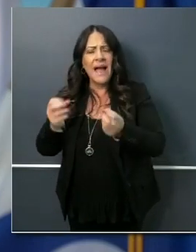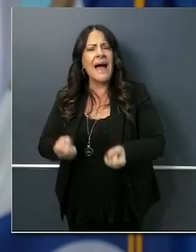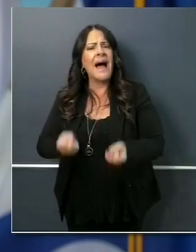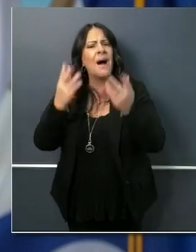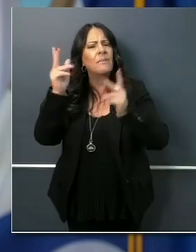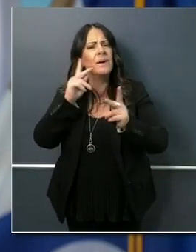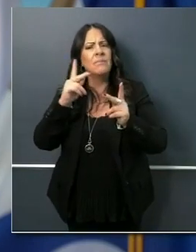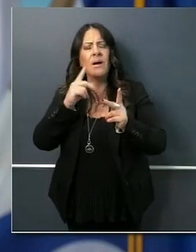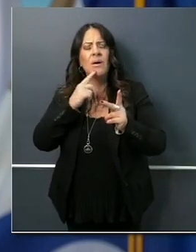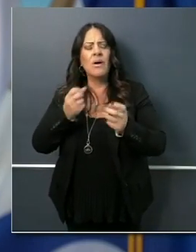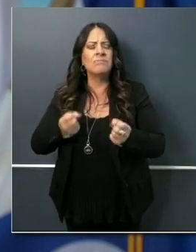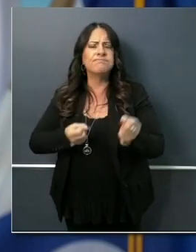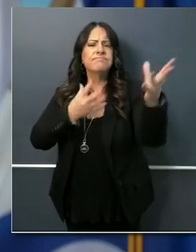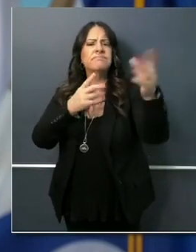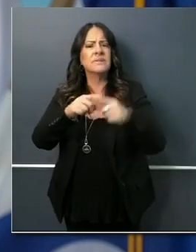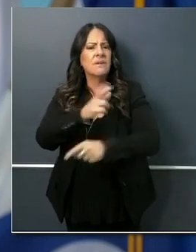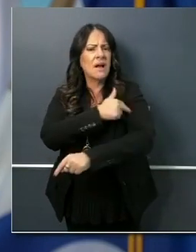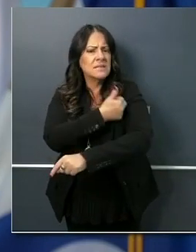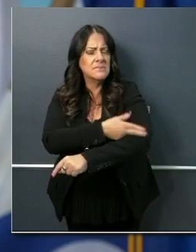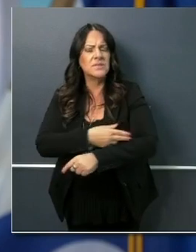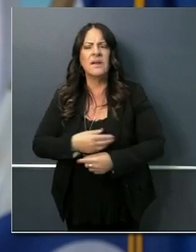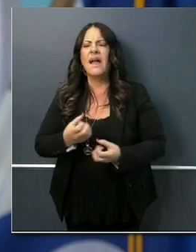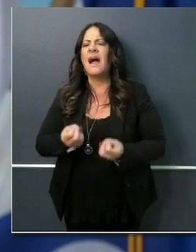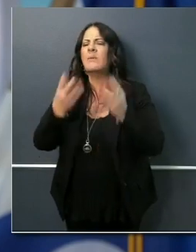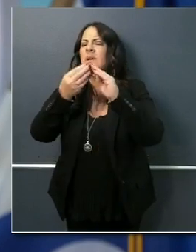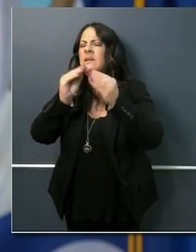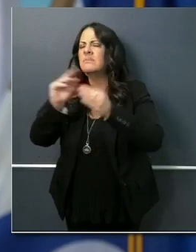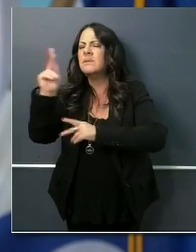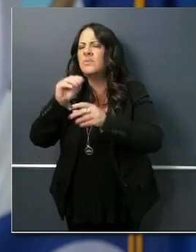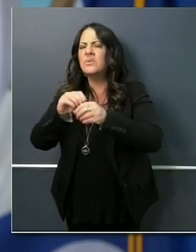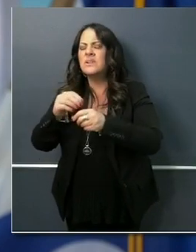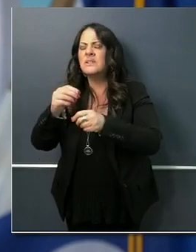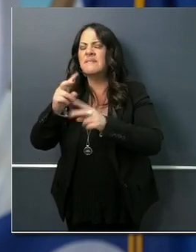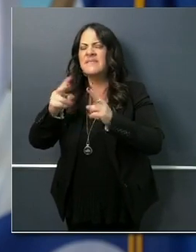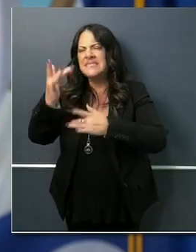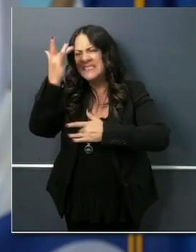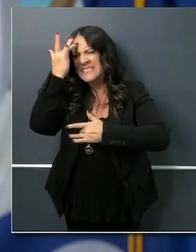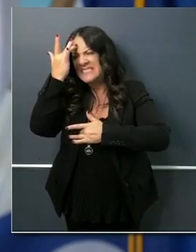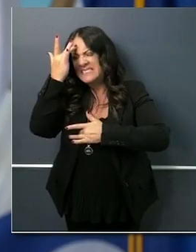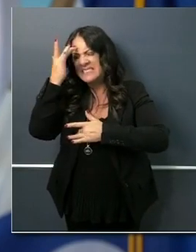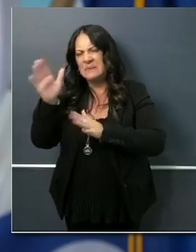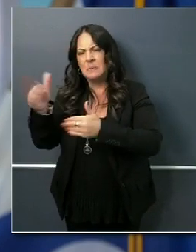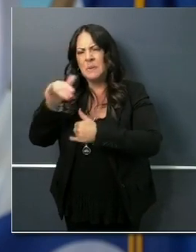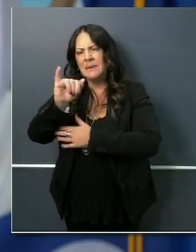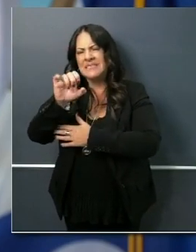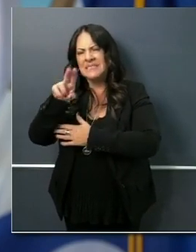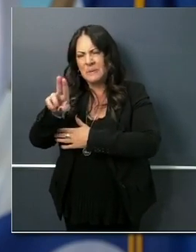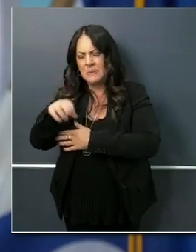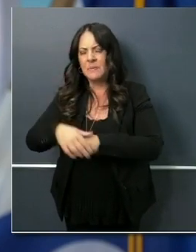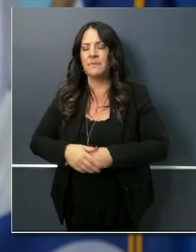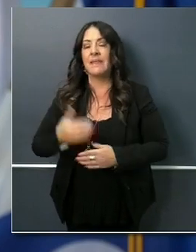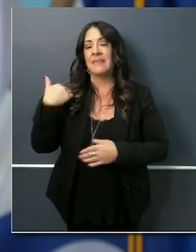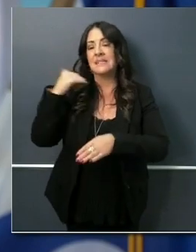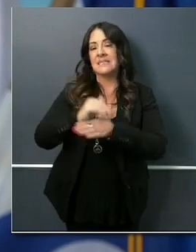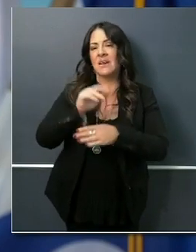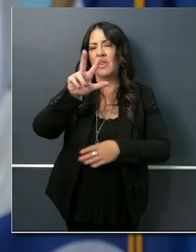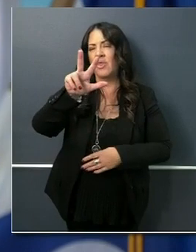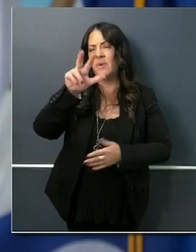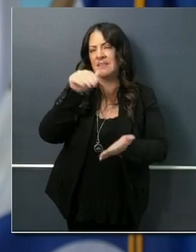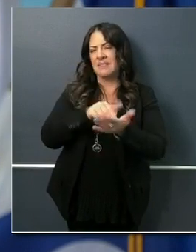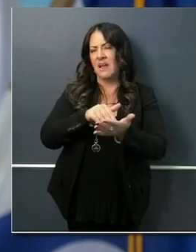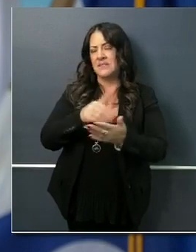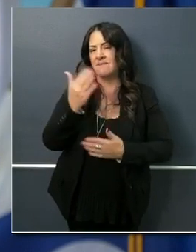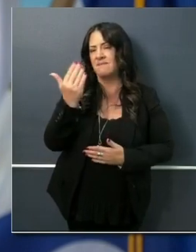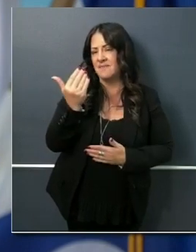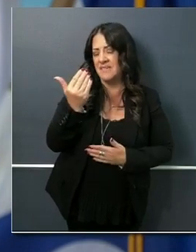that are hospitalized, the number of people in our ICUs, the number of hospitalizations last night was 3,015.